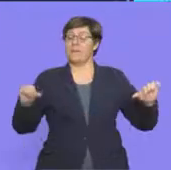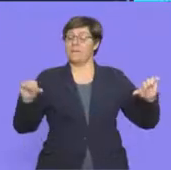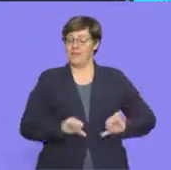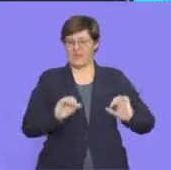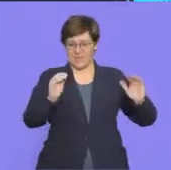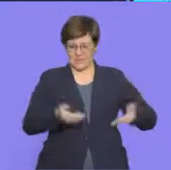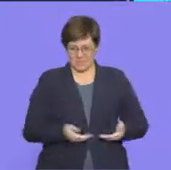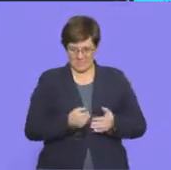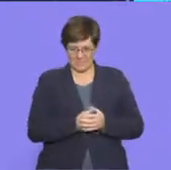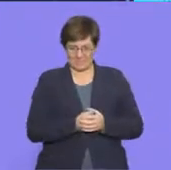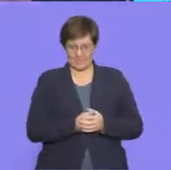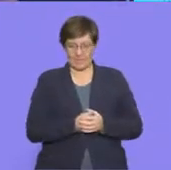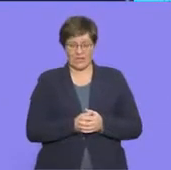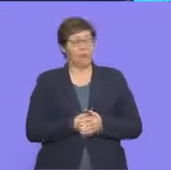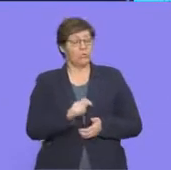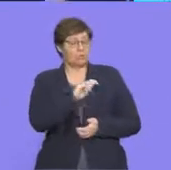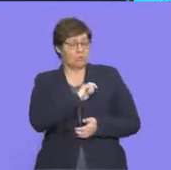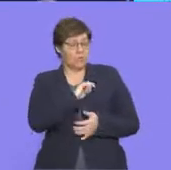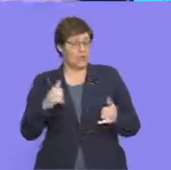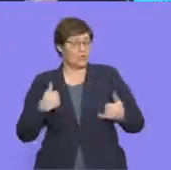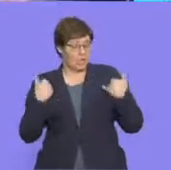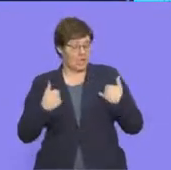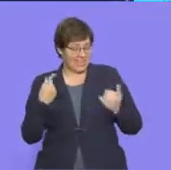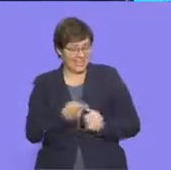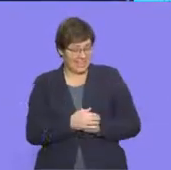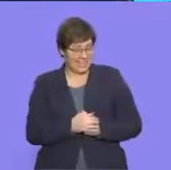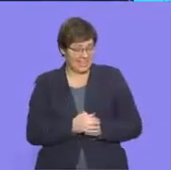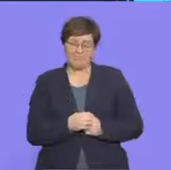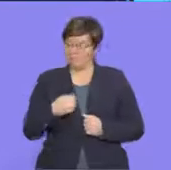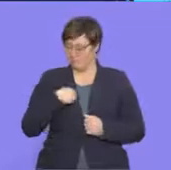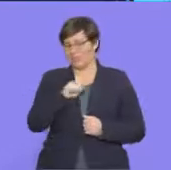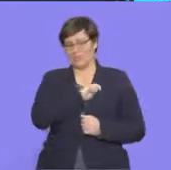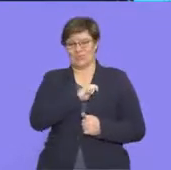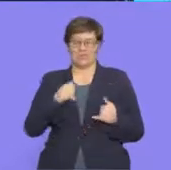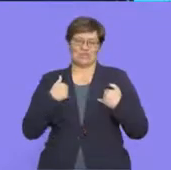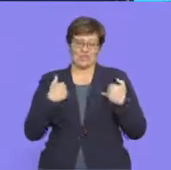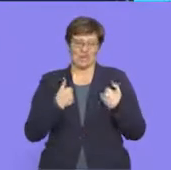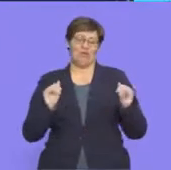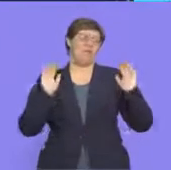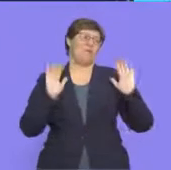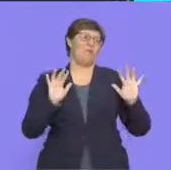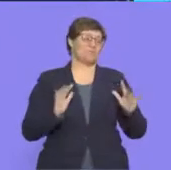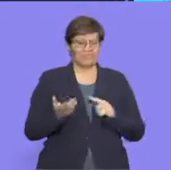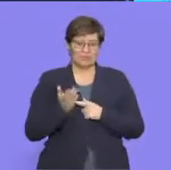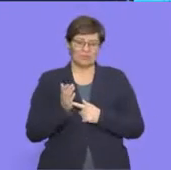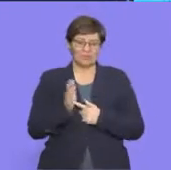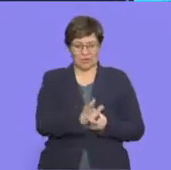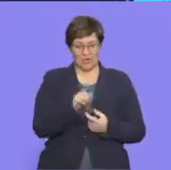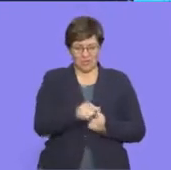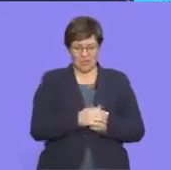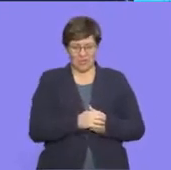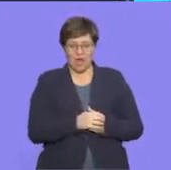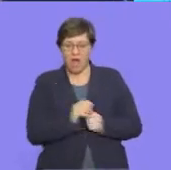Welcome back, Life Sciences. Did you really enjoy the practical? I really did. It was really awesome to be able to show you